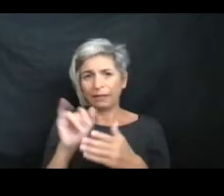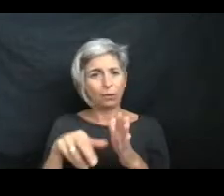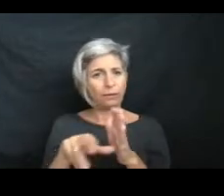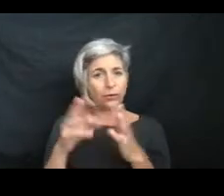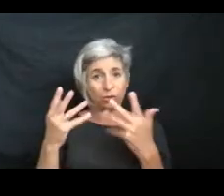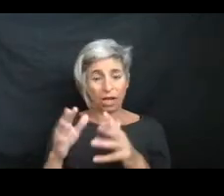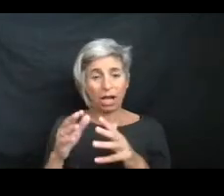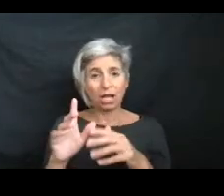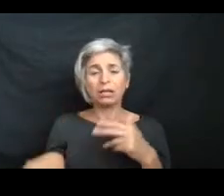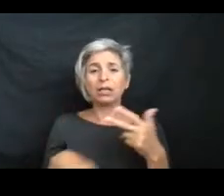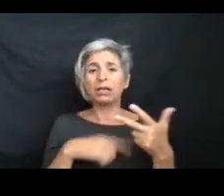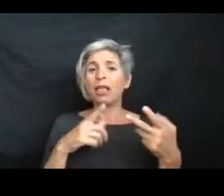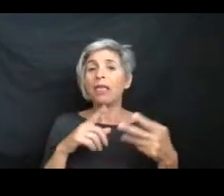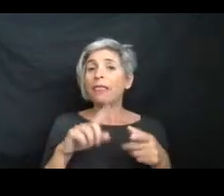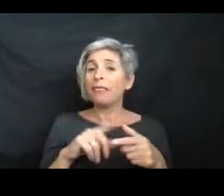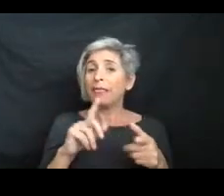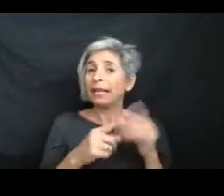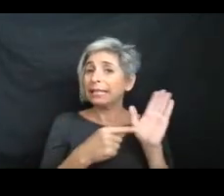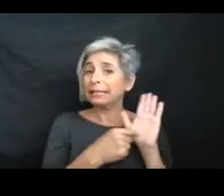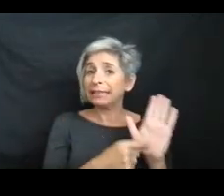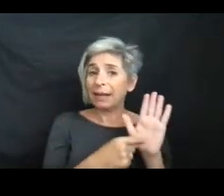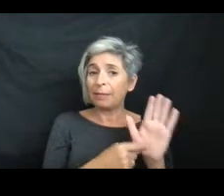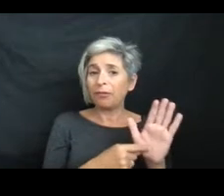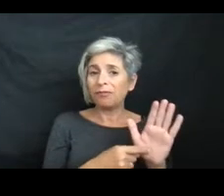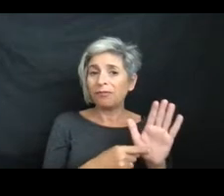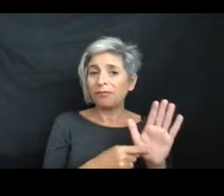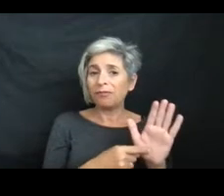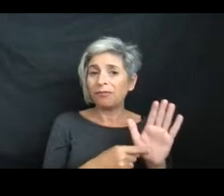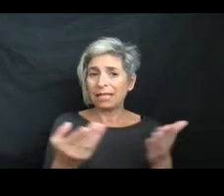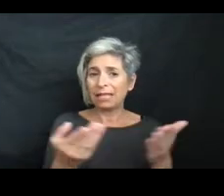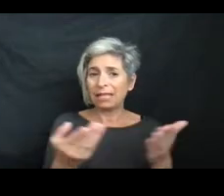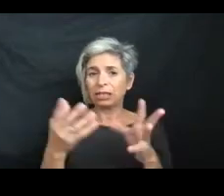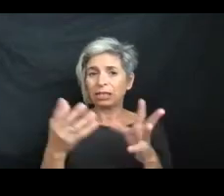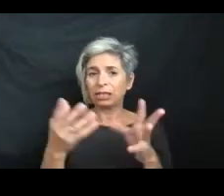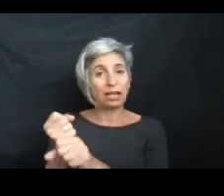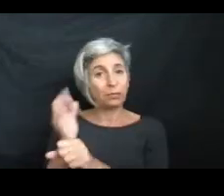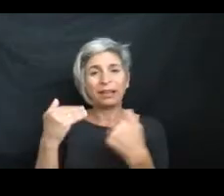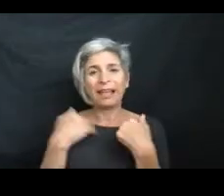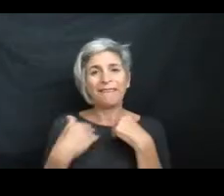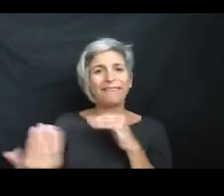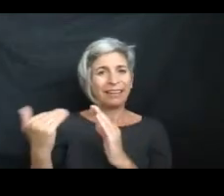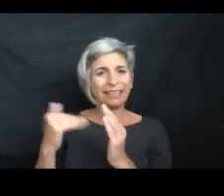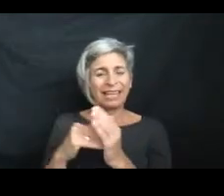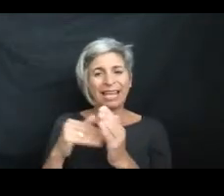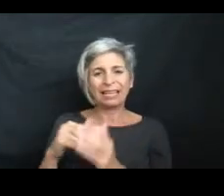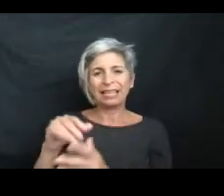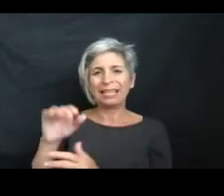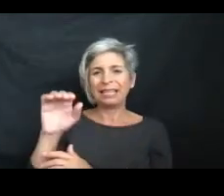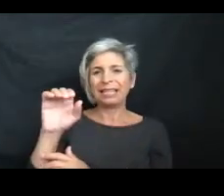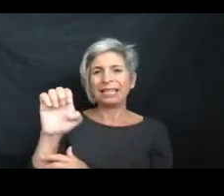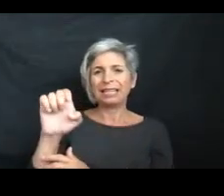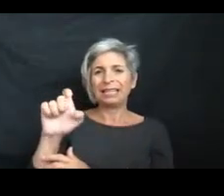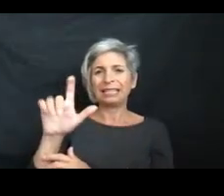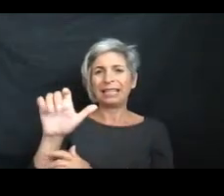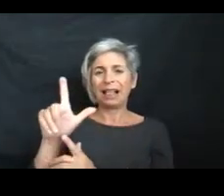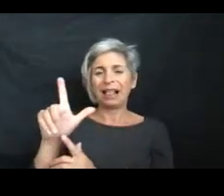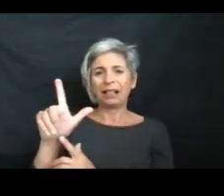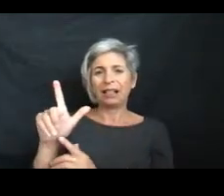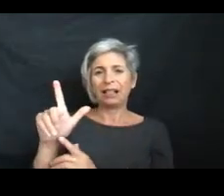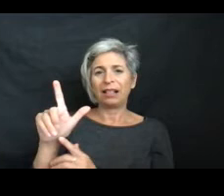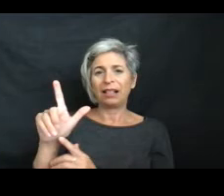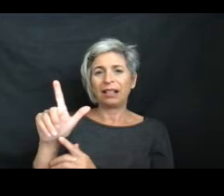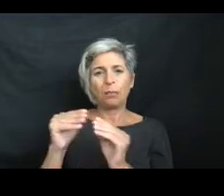Again, this is just an example here. Summary will have, again, the Excel layout, just more tabular,